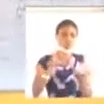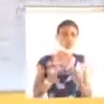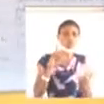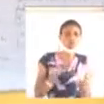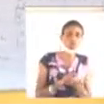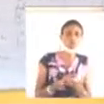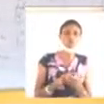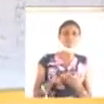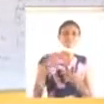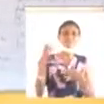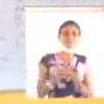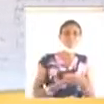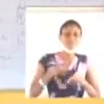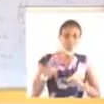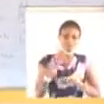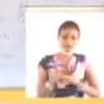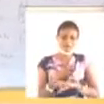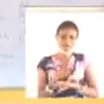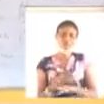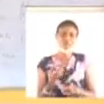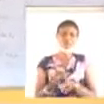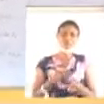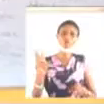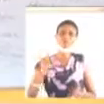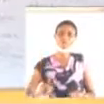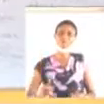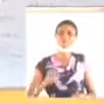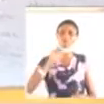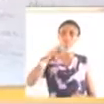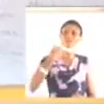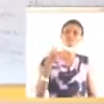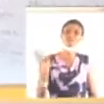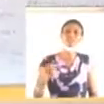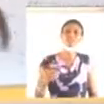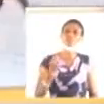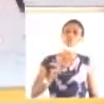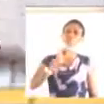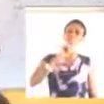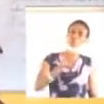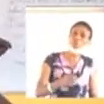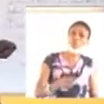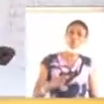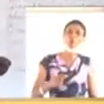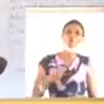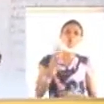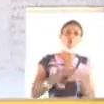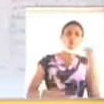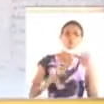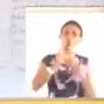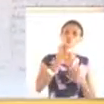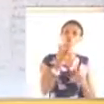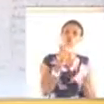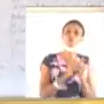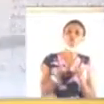Take advice from them. Tell them the real issue. And they should be able to advise you on the type of